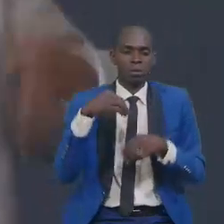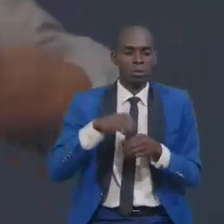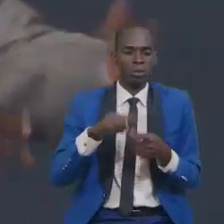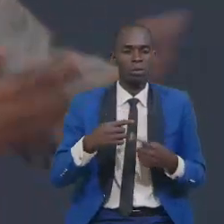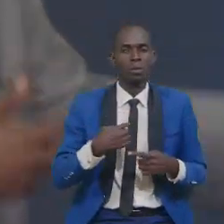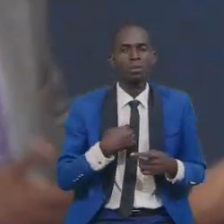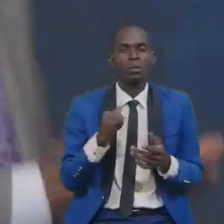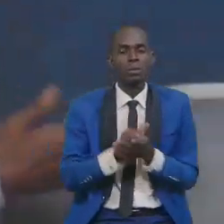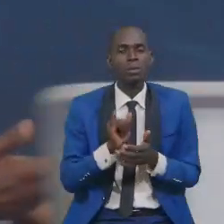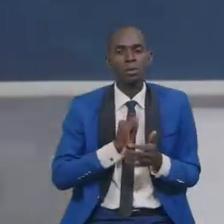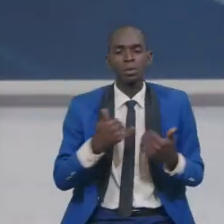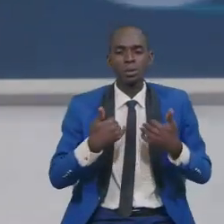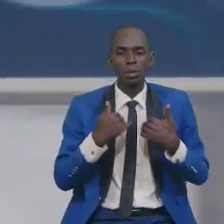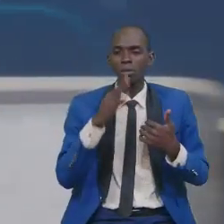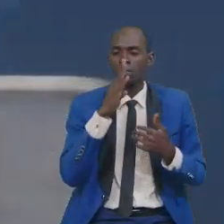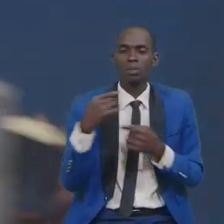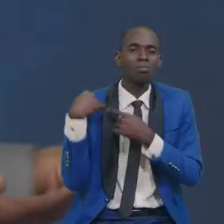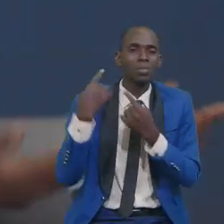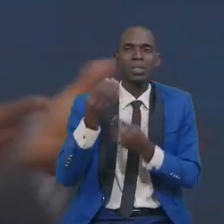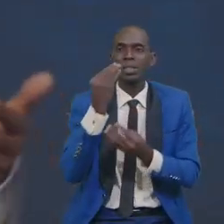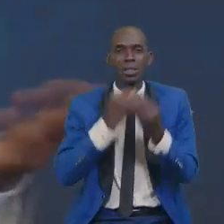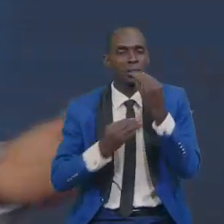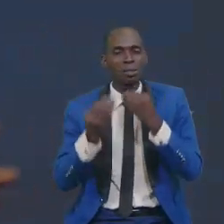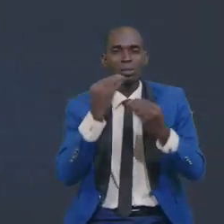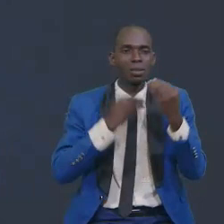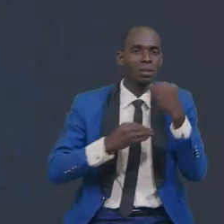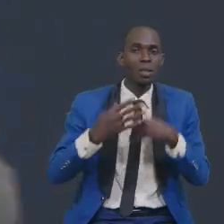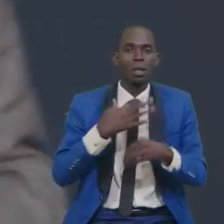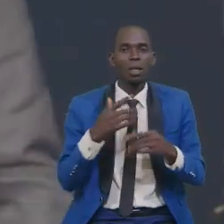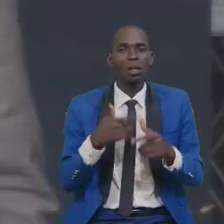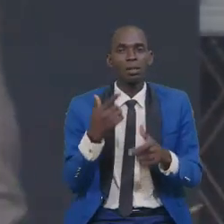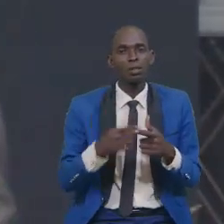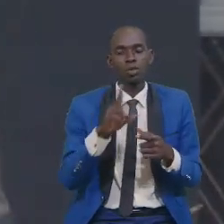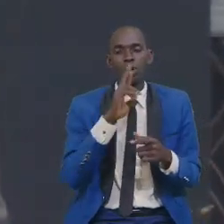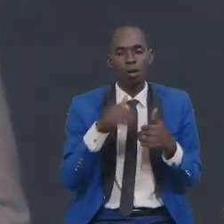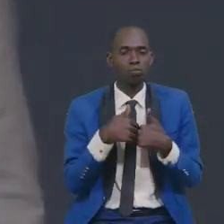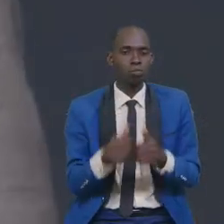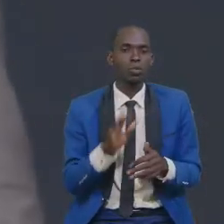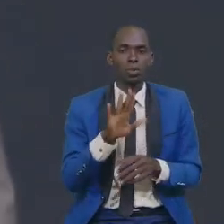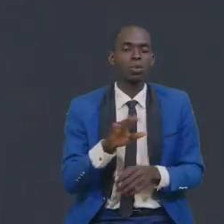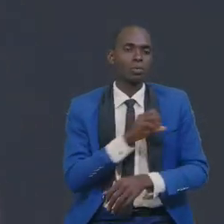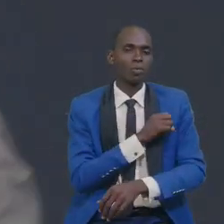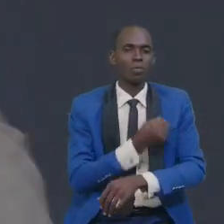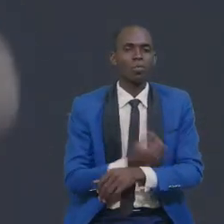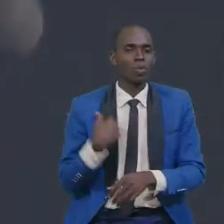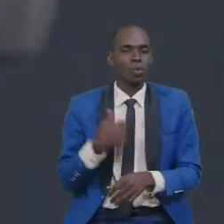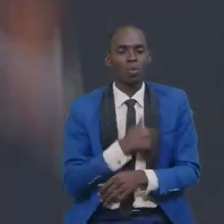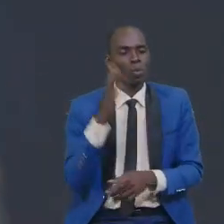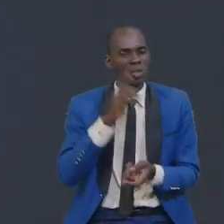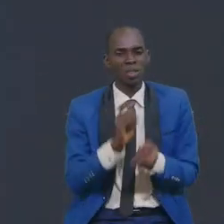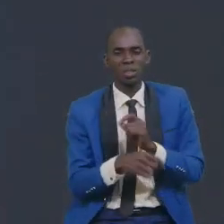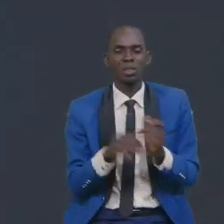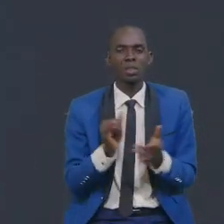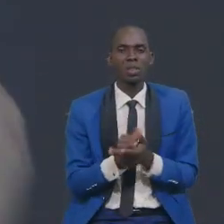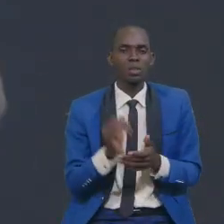eating and eating and eating and then you're losing your strength which we change that we turn